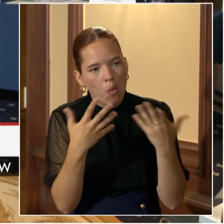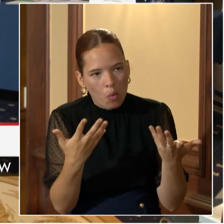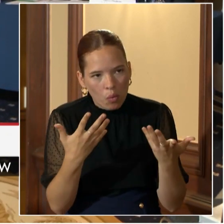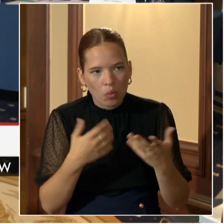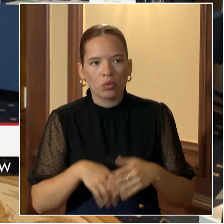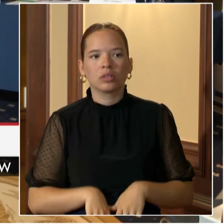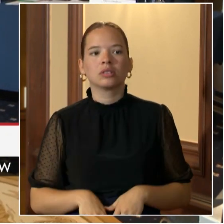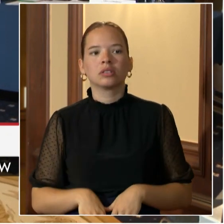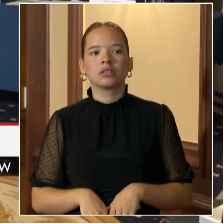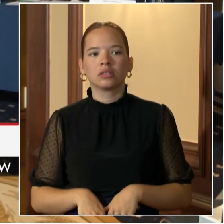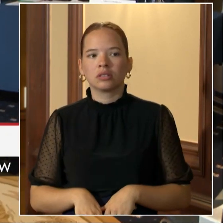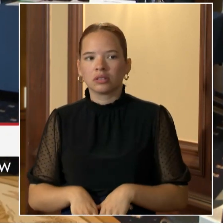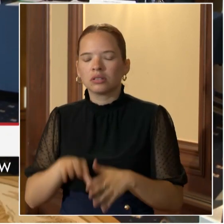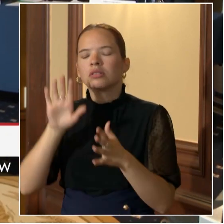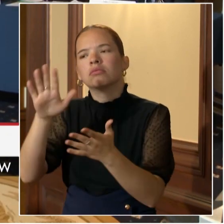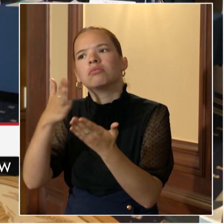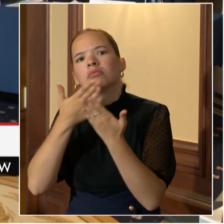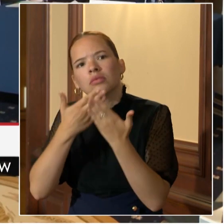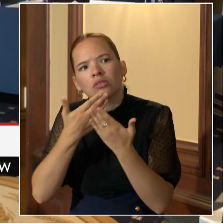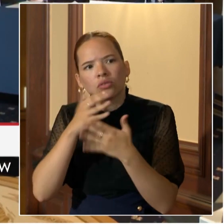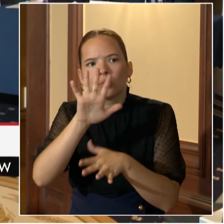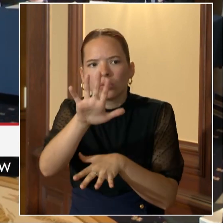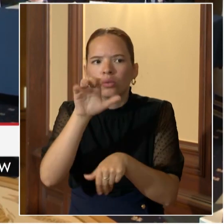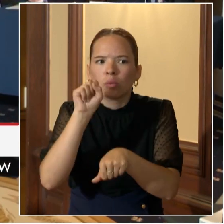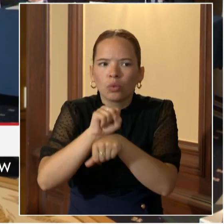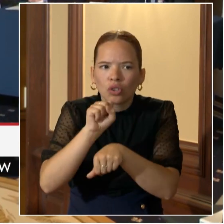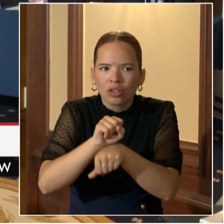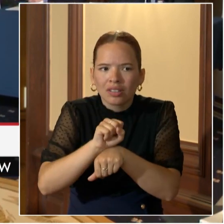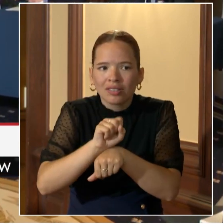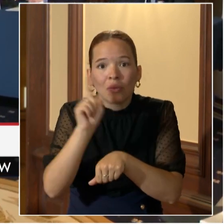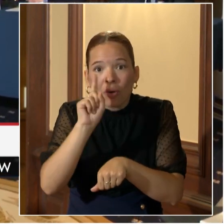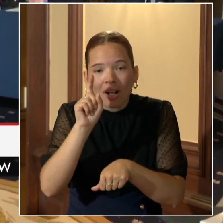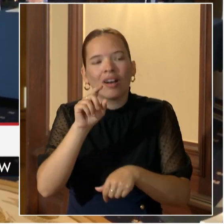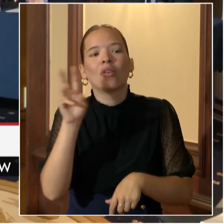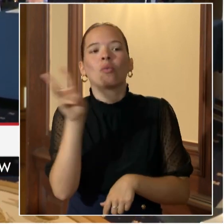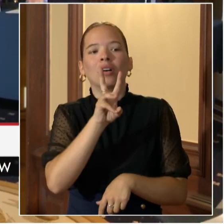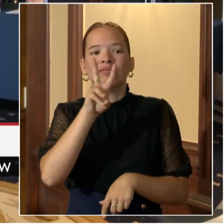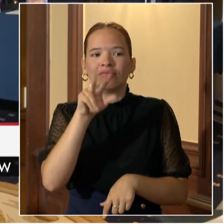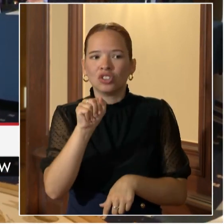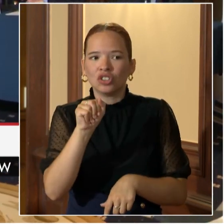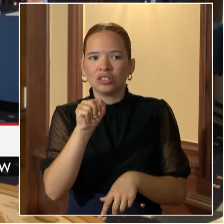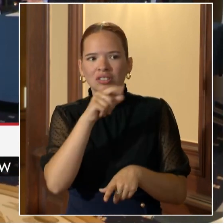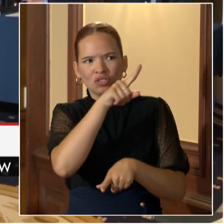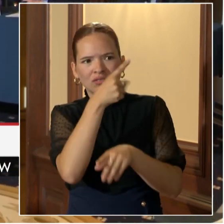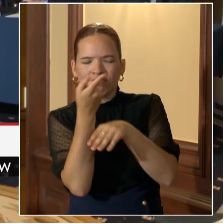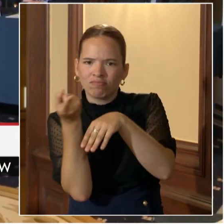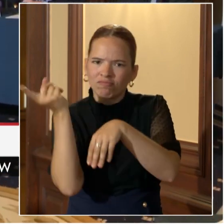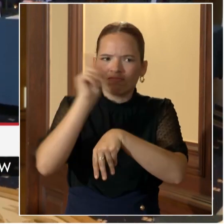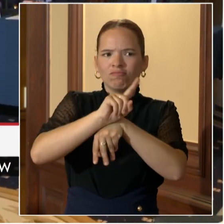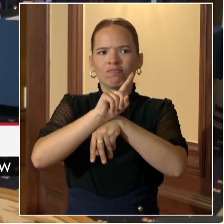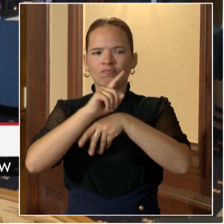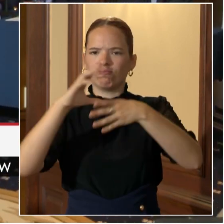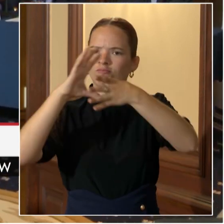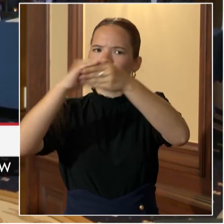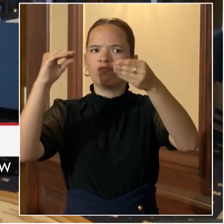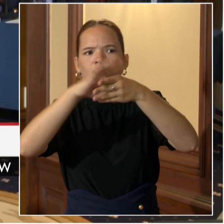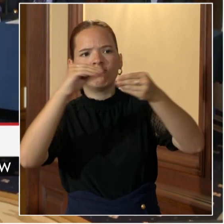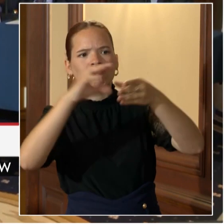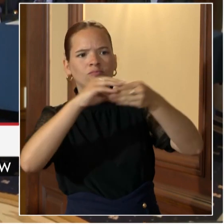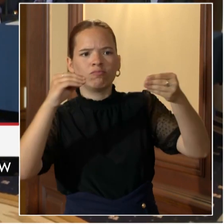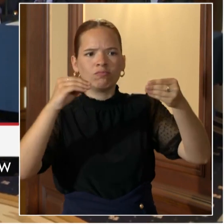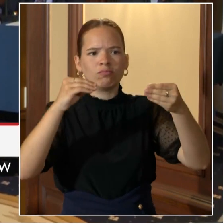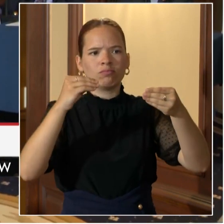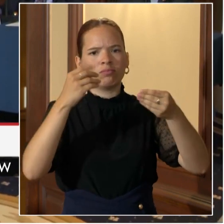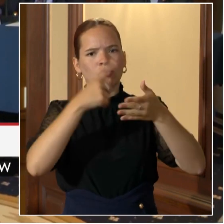Virginia, where you went and spoke to members of the state legislature there, or where we go around the country and speak to voters. That's